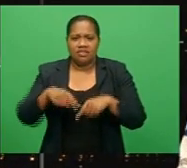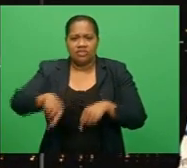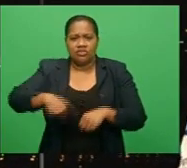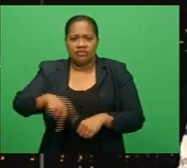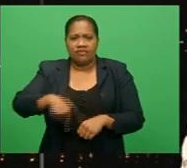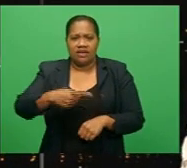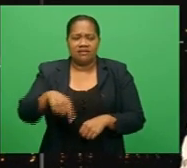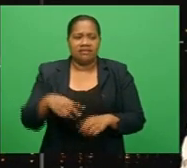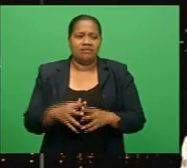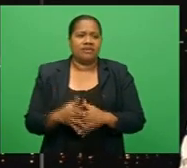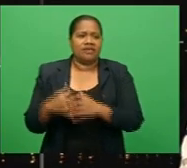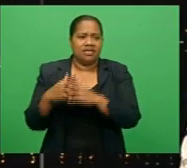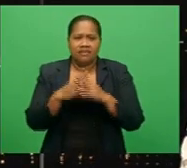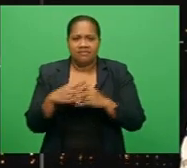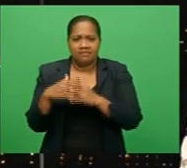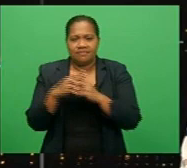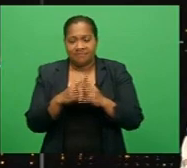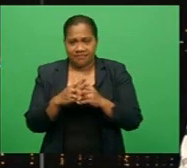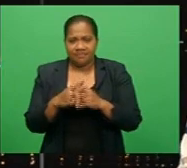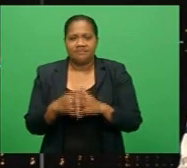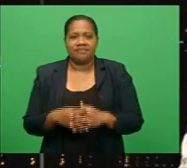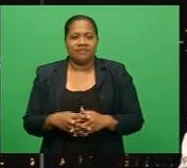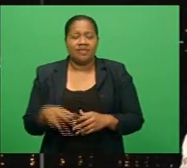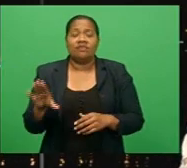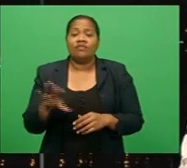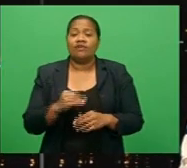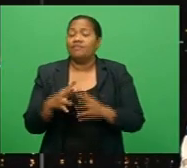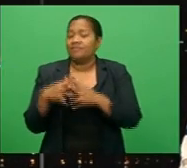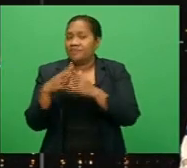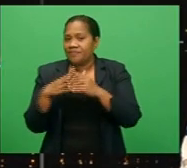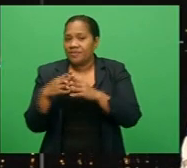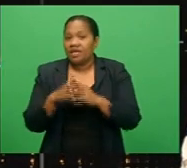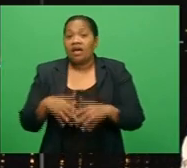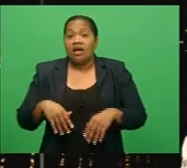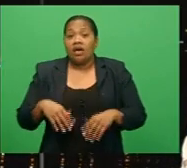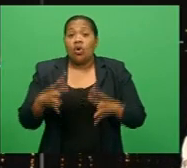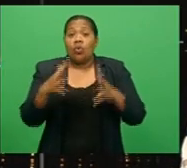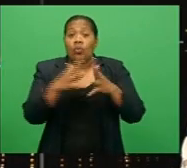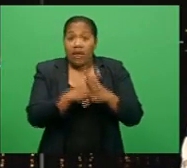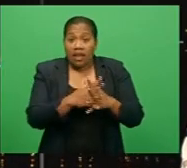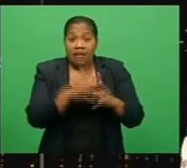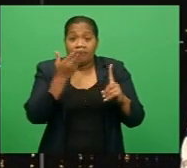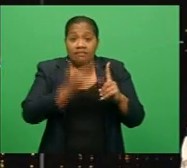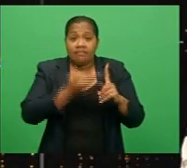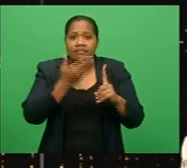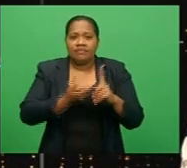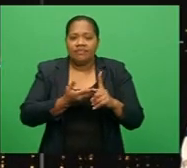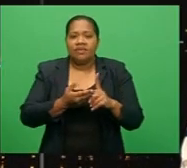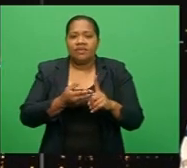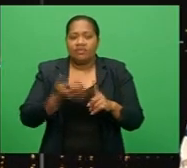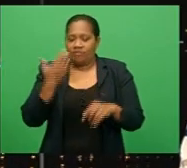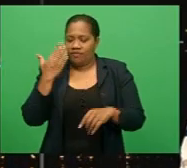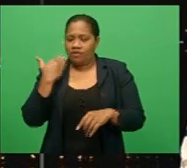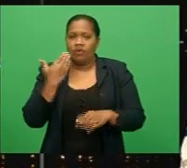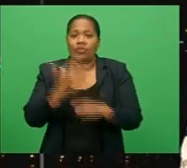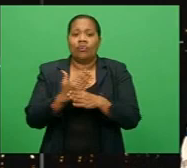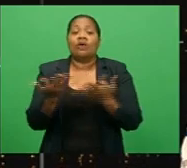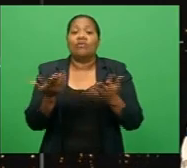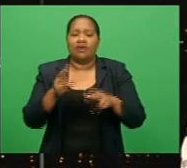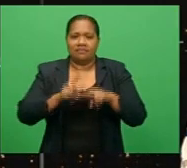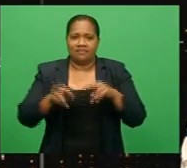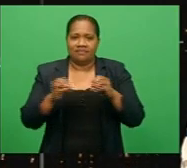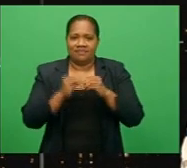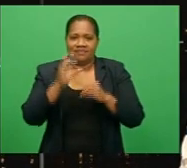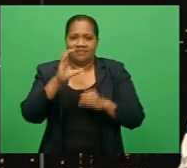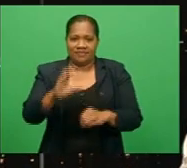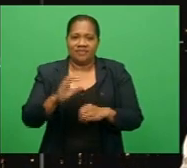Apinisa Wangairandovu reports, Williams was a former employee at the Fijian Broadcasting Corporation and says her expertise